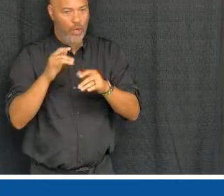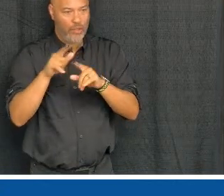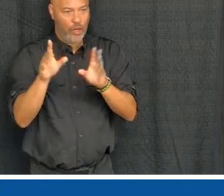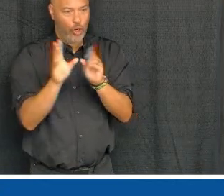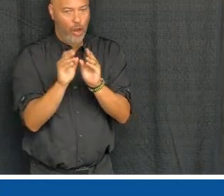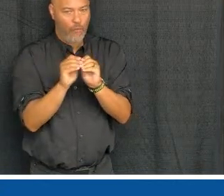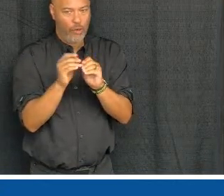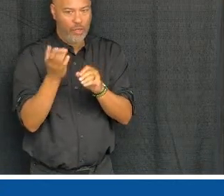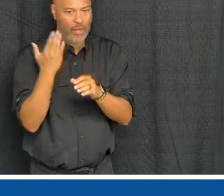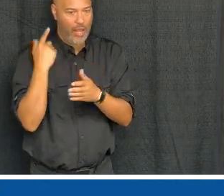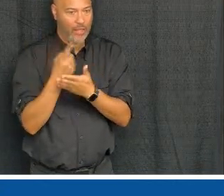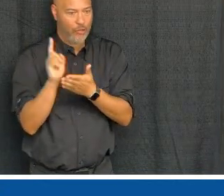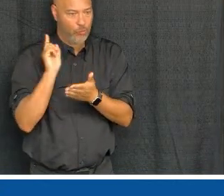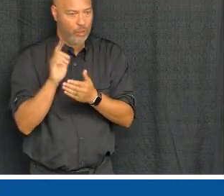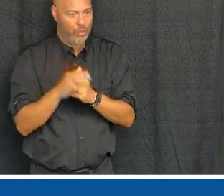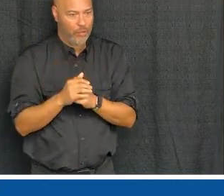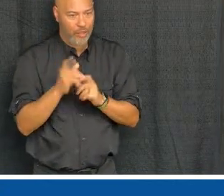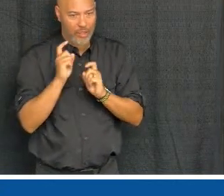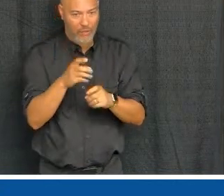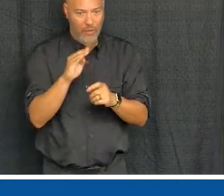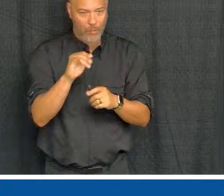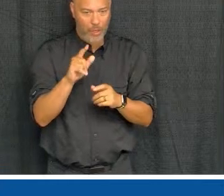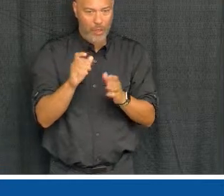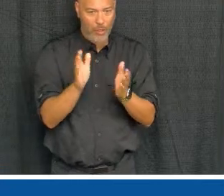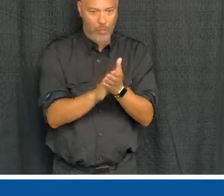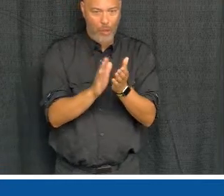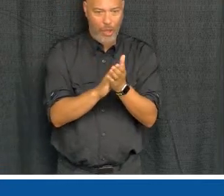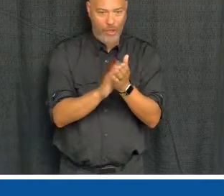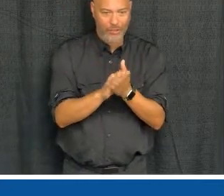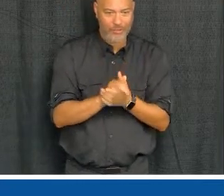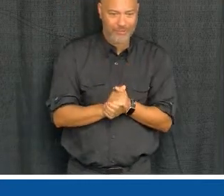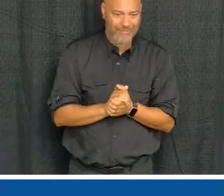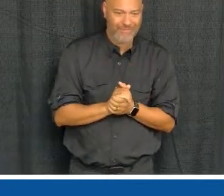conference last week. So let's give Camille a round of applause.